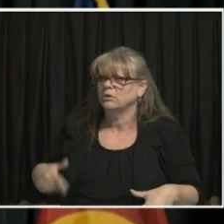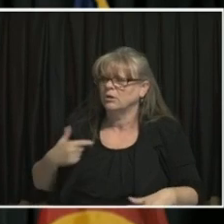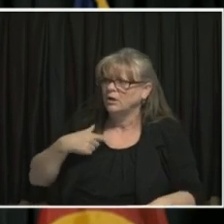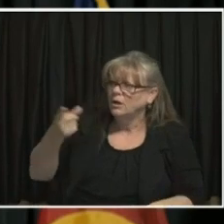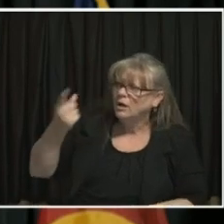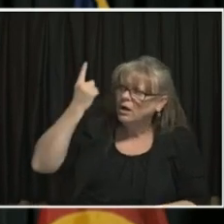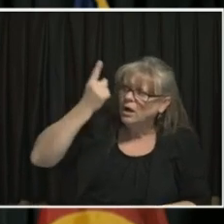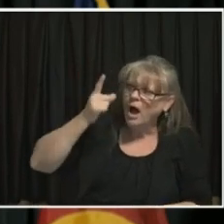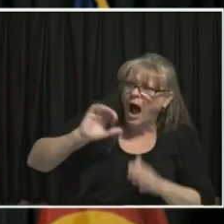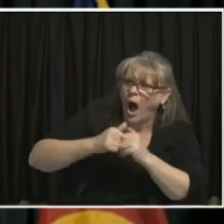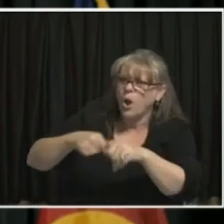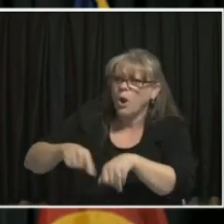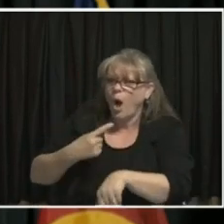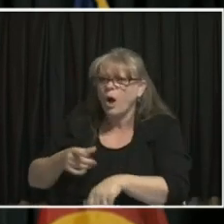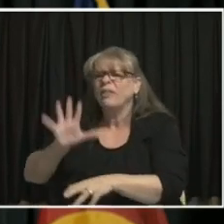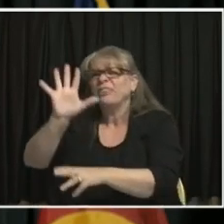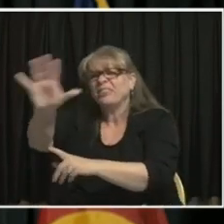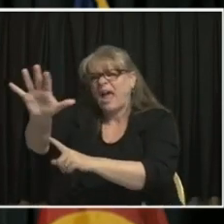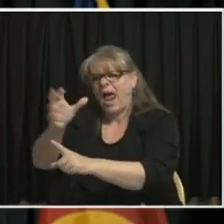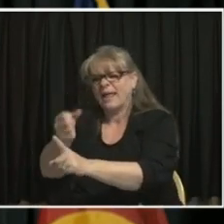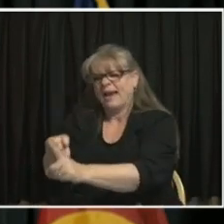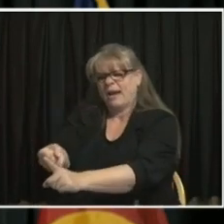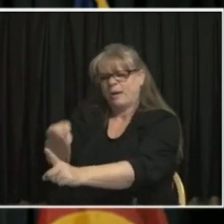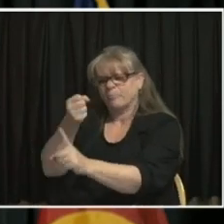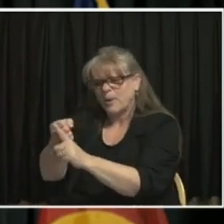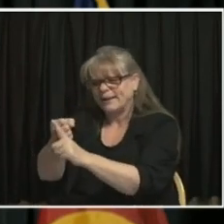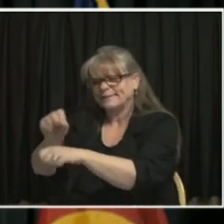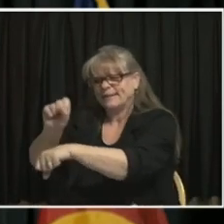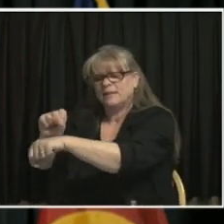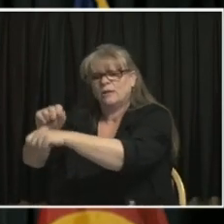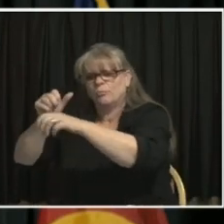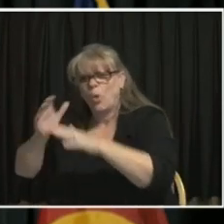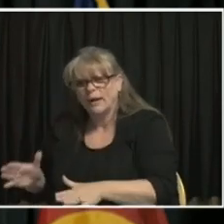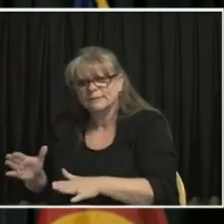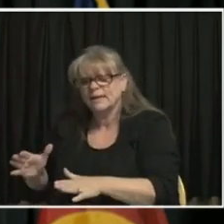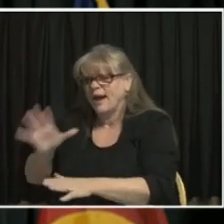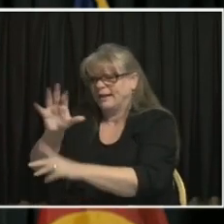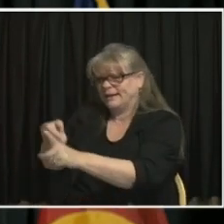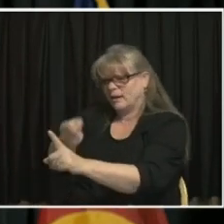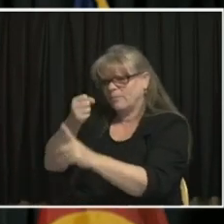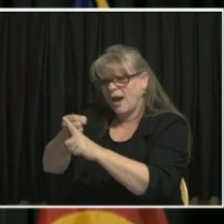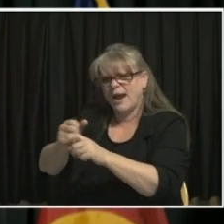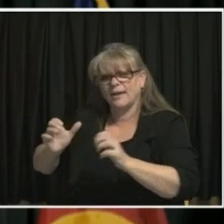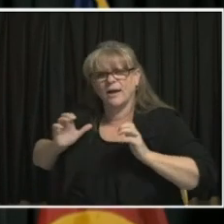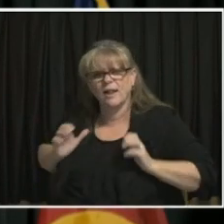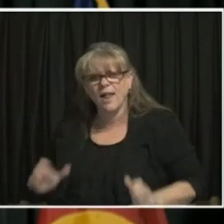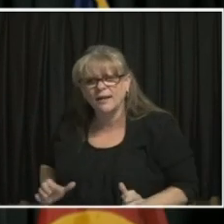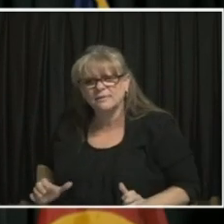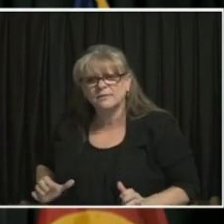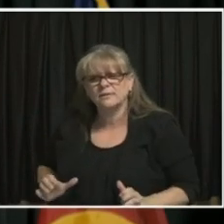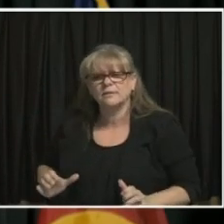their patrons, probably even friends or loved ones of the employees and the owners. It's really